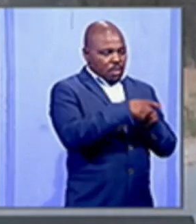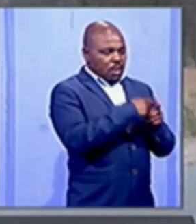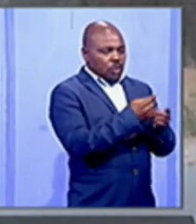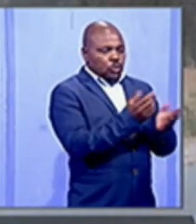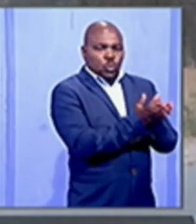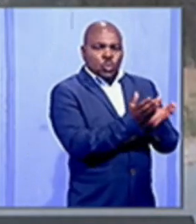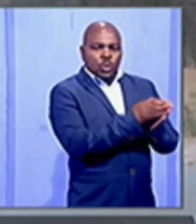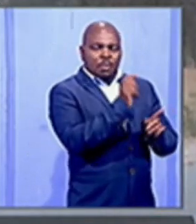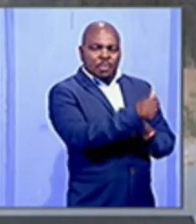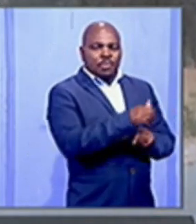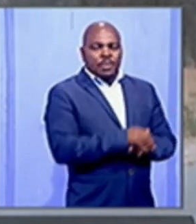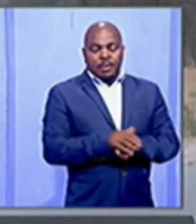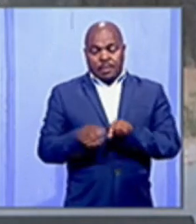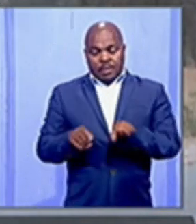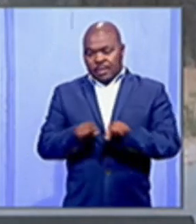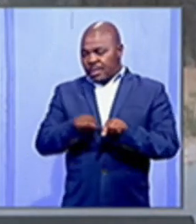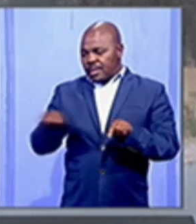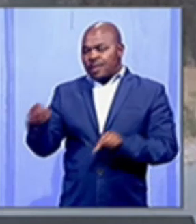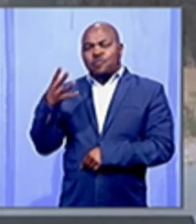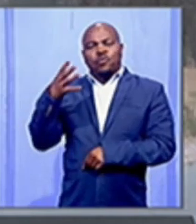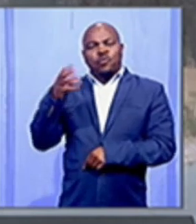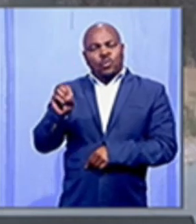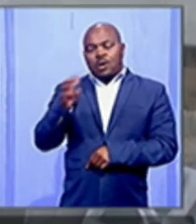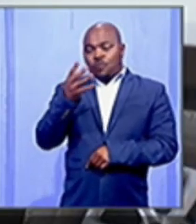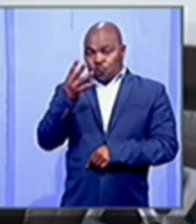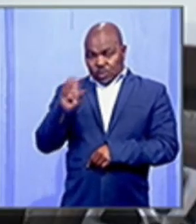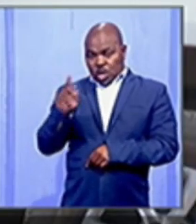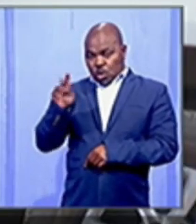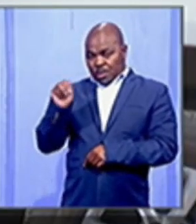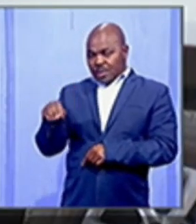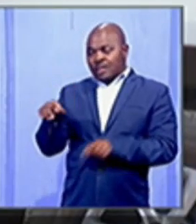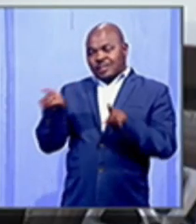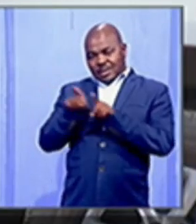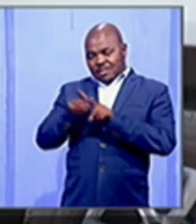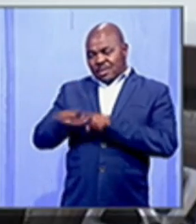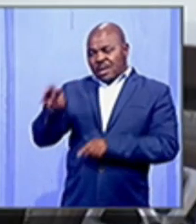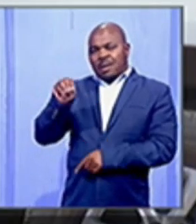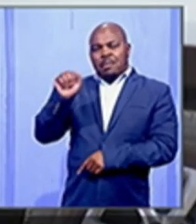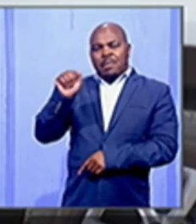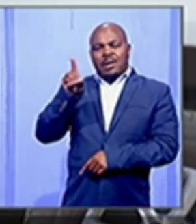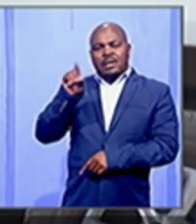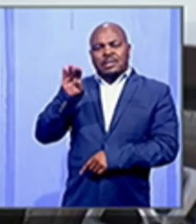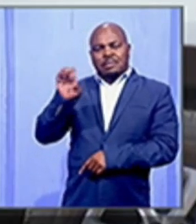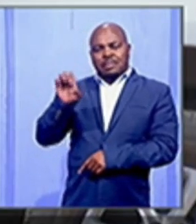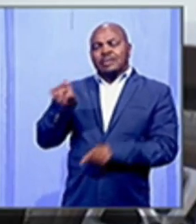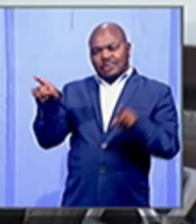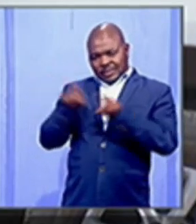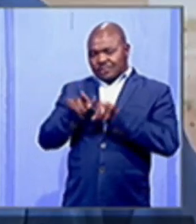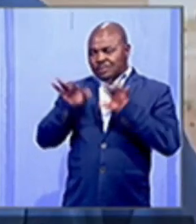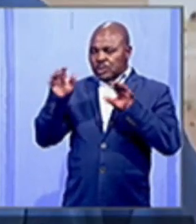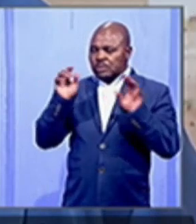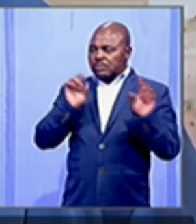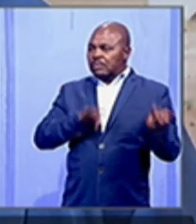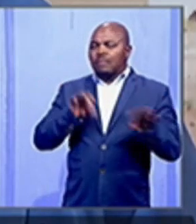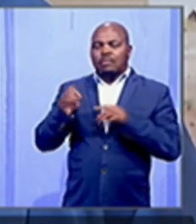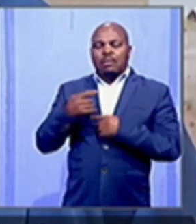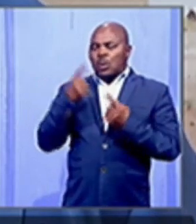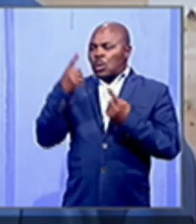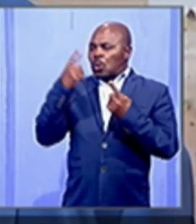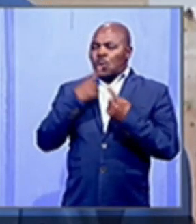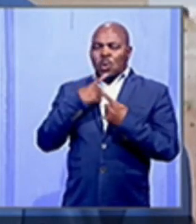feta 40 go tswa fa mo Madibe a Makgabana re fitlhela barui ba bangwe le bona ba lela ka bothata jo. Ke utlwatswe